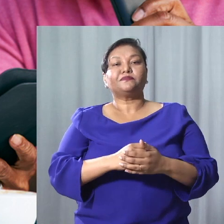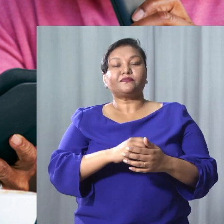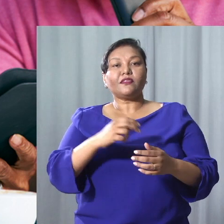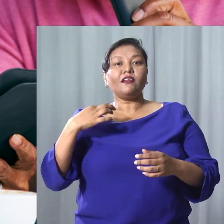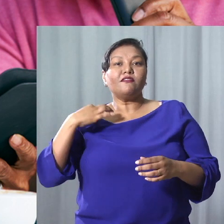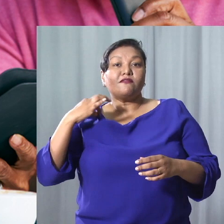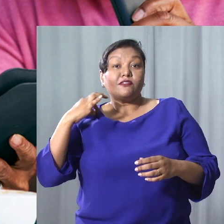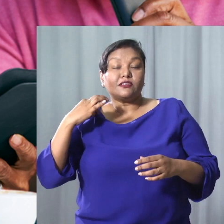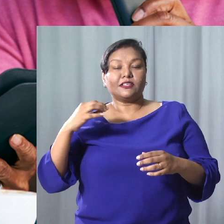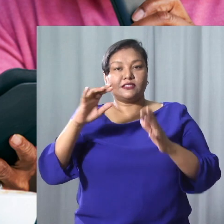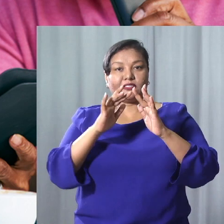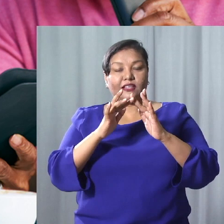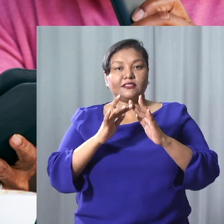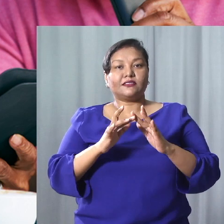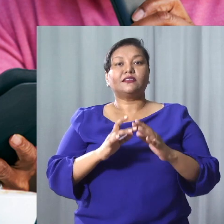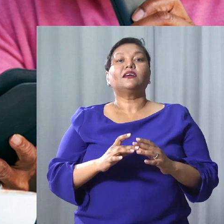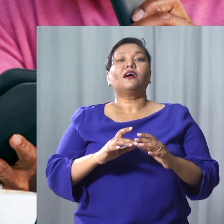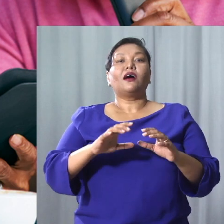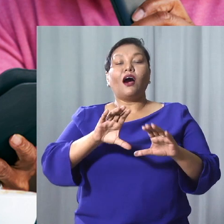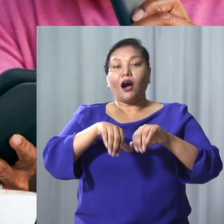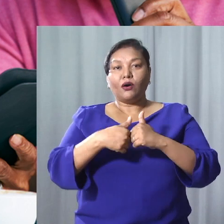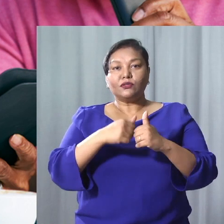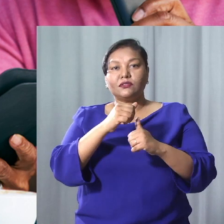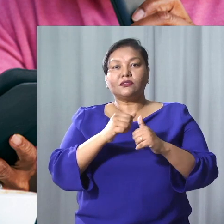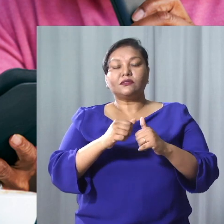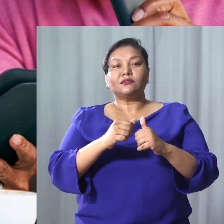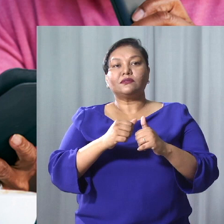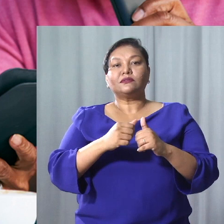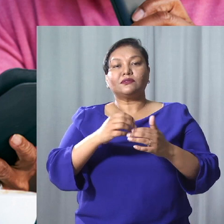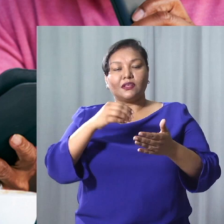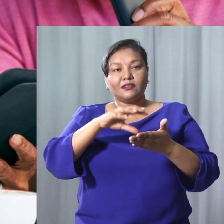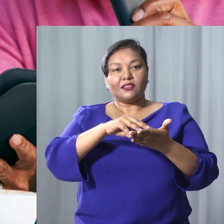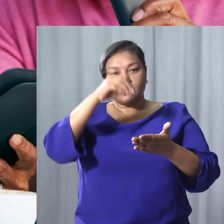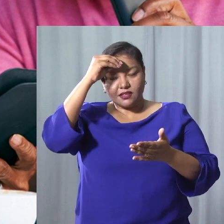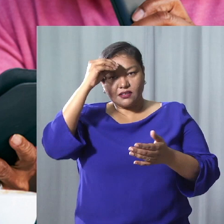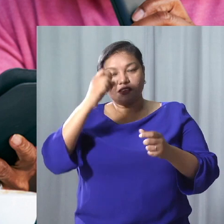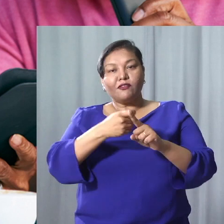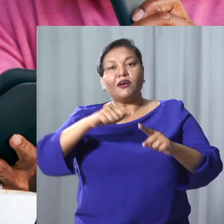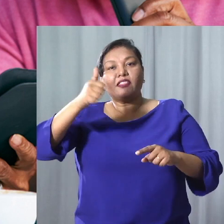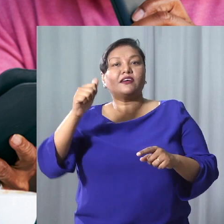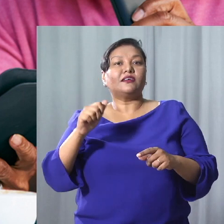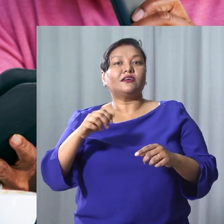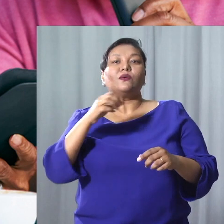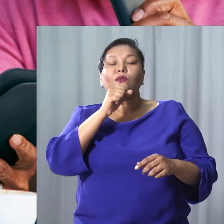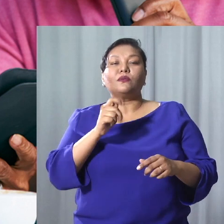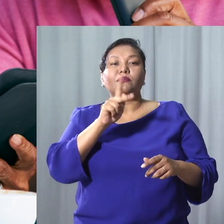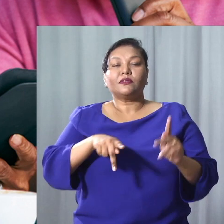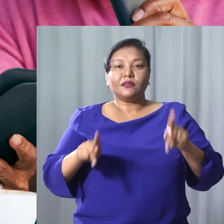gerontologist chats and coping skills, information literacy with seniors from other